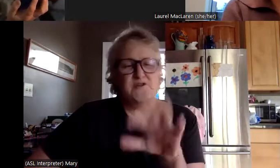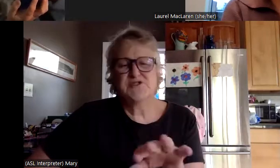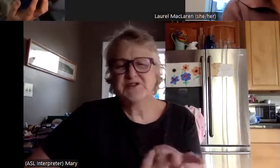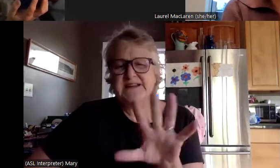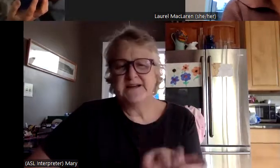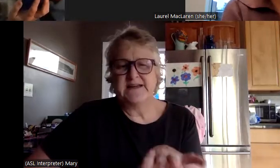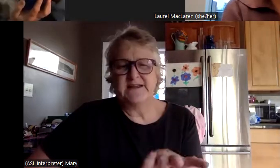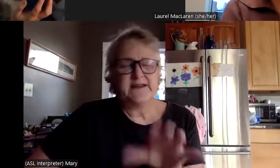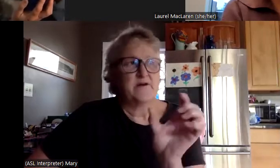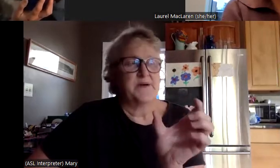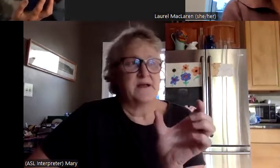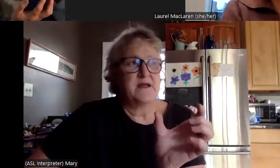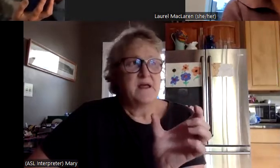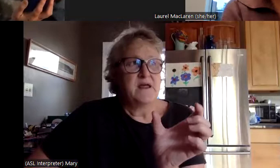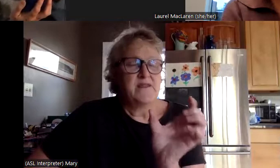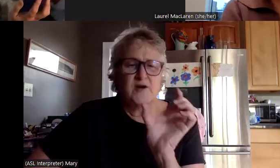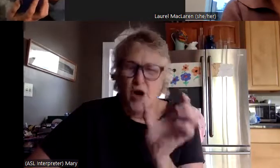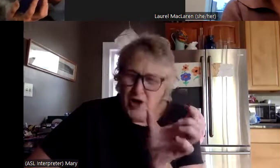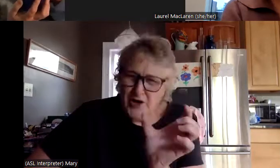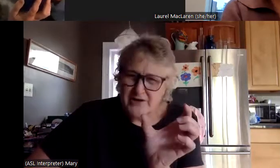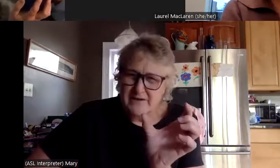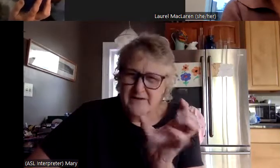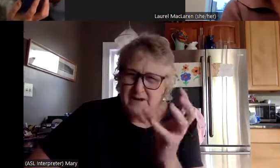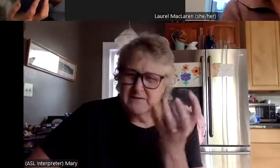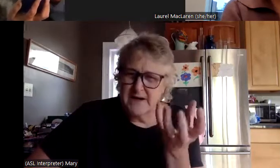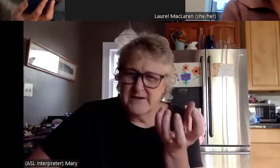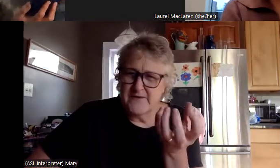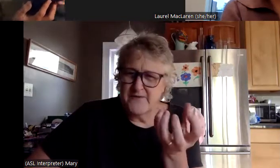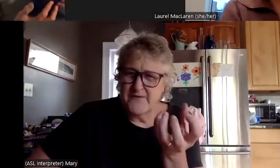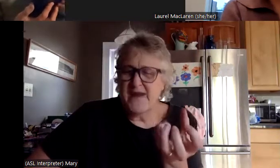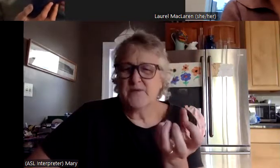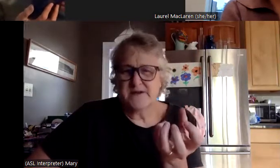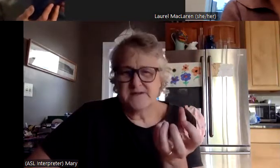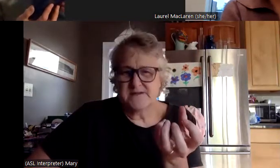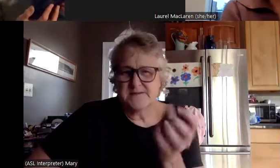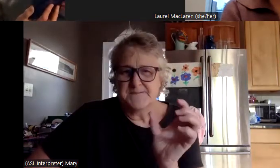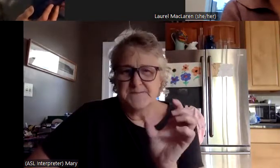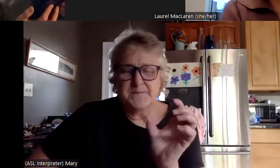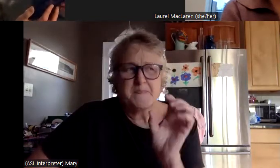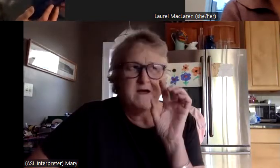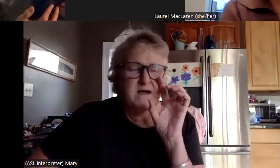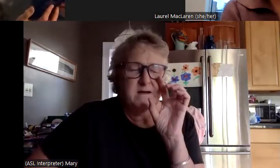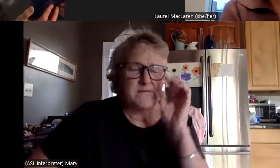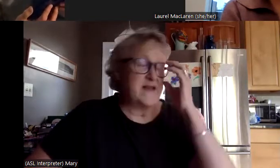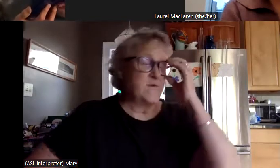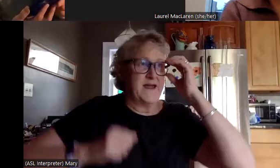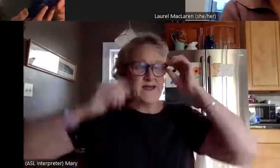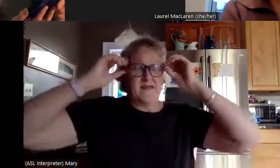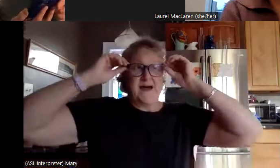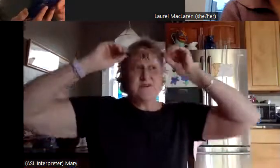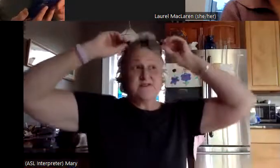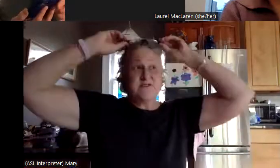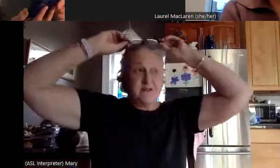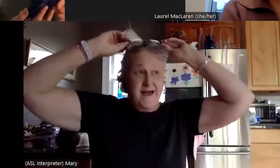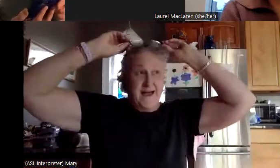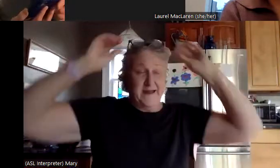I mean, wow, they're that dirty is and yucky cool. there, but they're hard. They're kind of fibrous. Huh. Anyway,